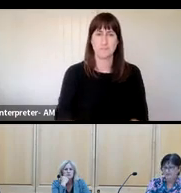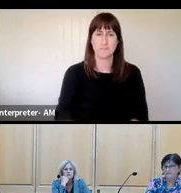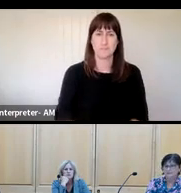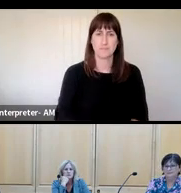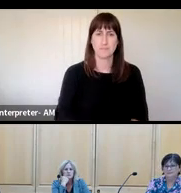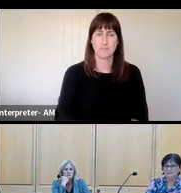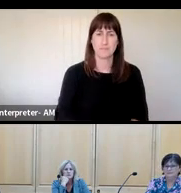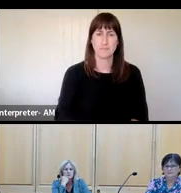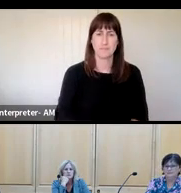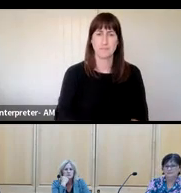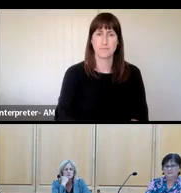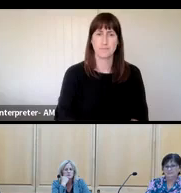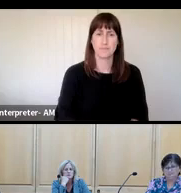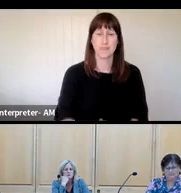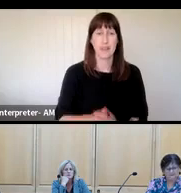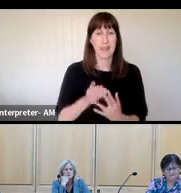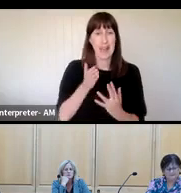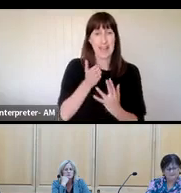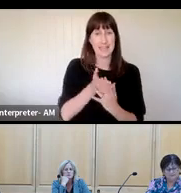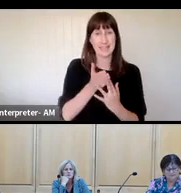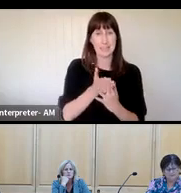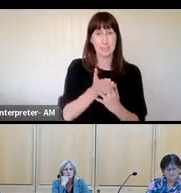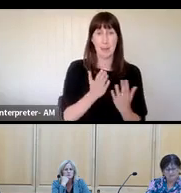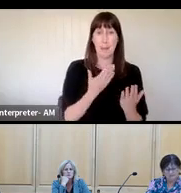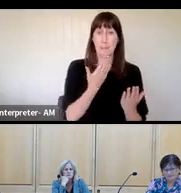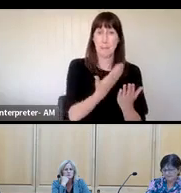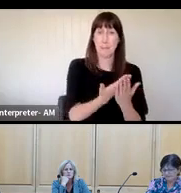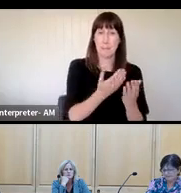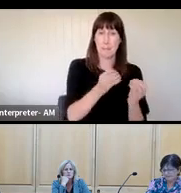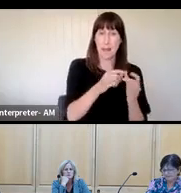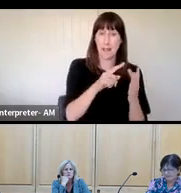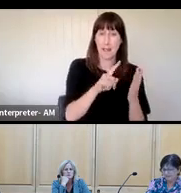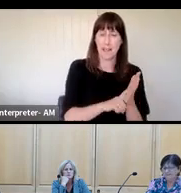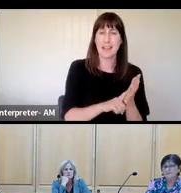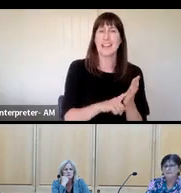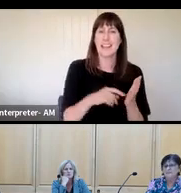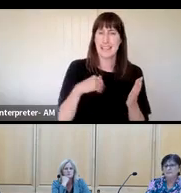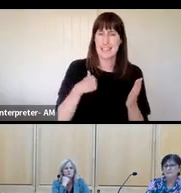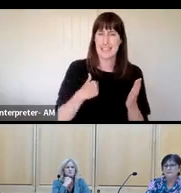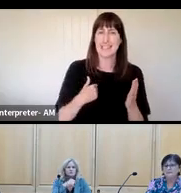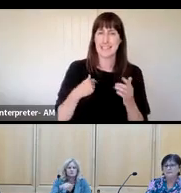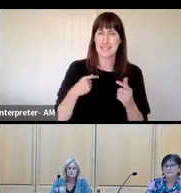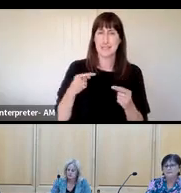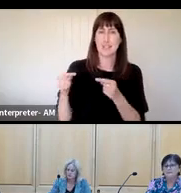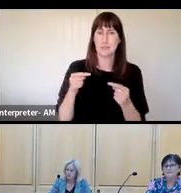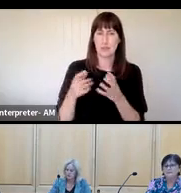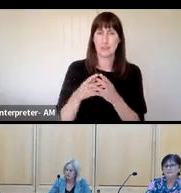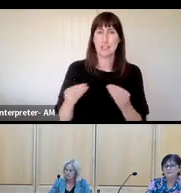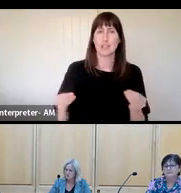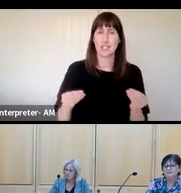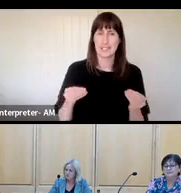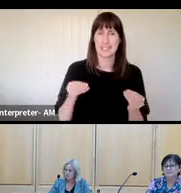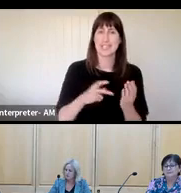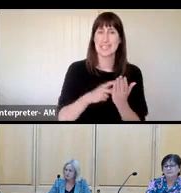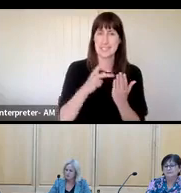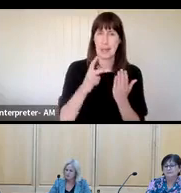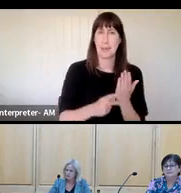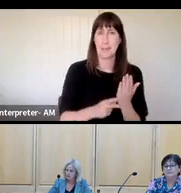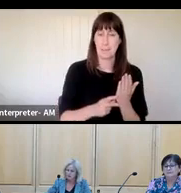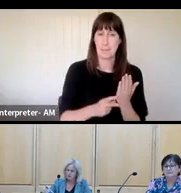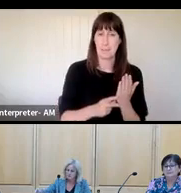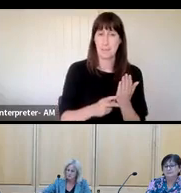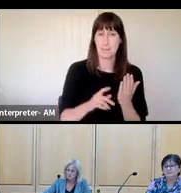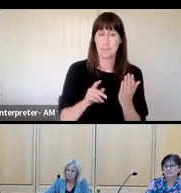We consider that the accessibility bill needs to have a dispute resolution scheme, and that the best model for this is